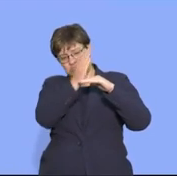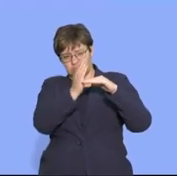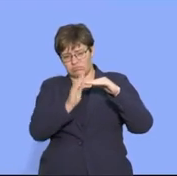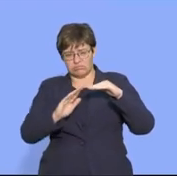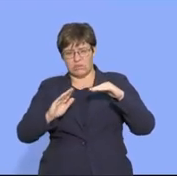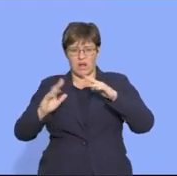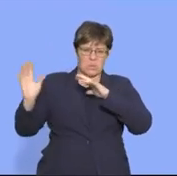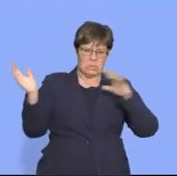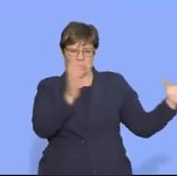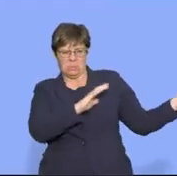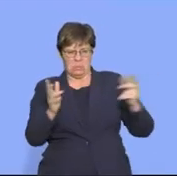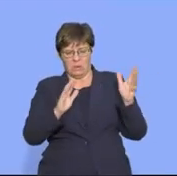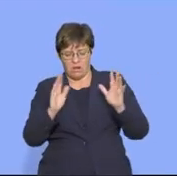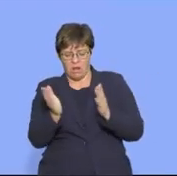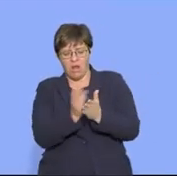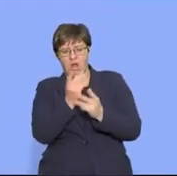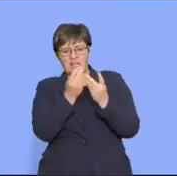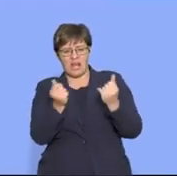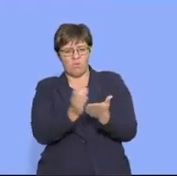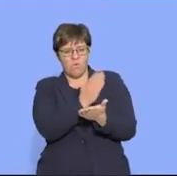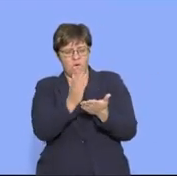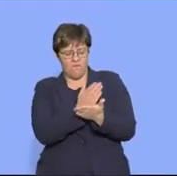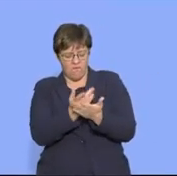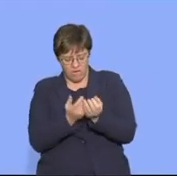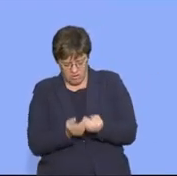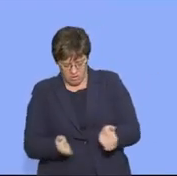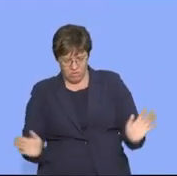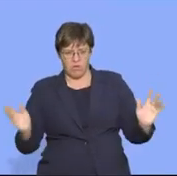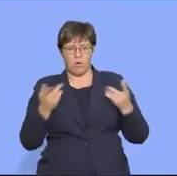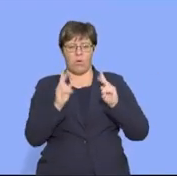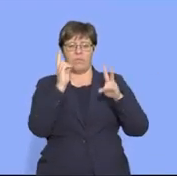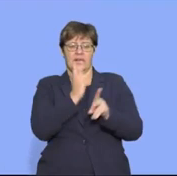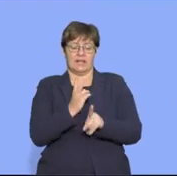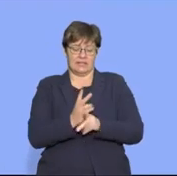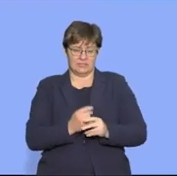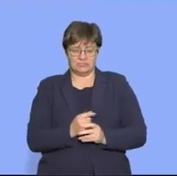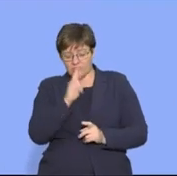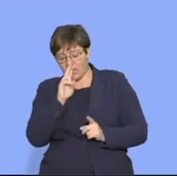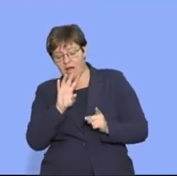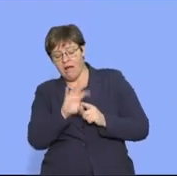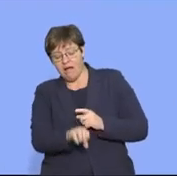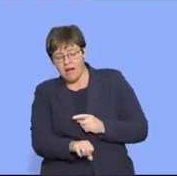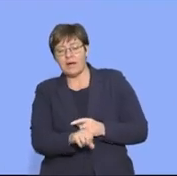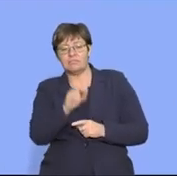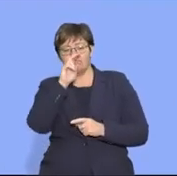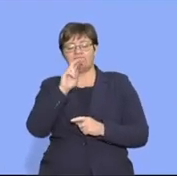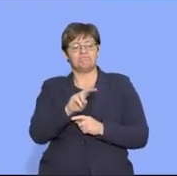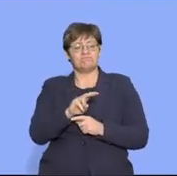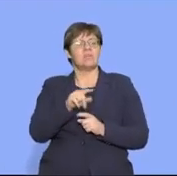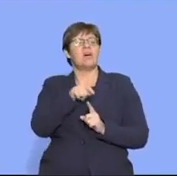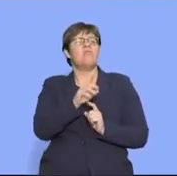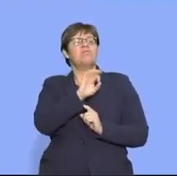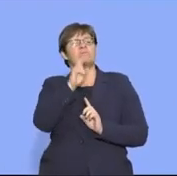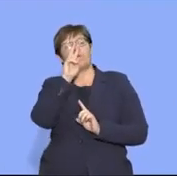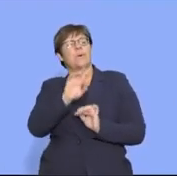surface of the earth, sometimes erosion occurs, and eventually our fossil is exposed